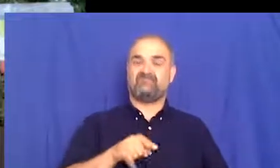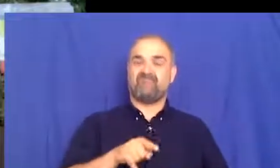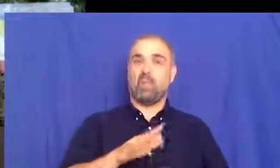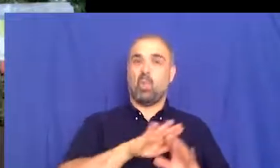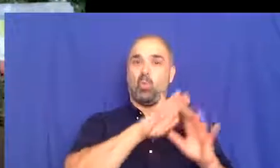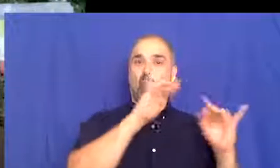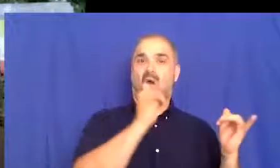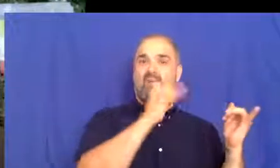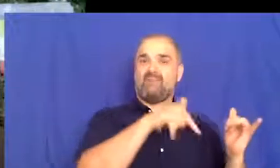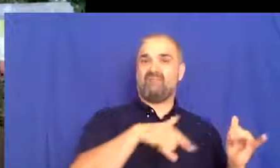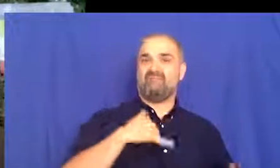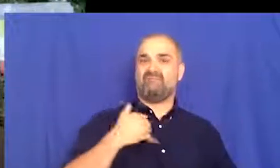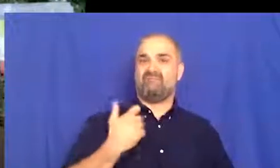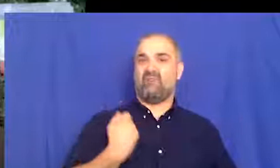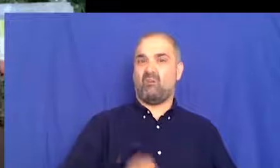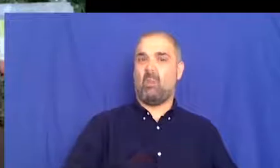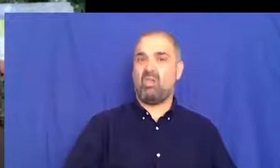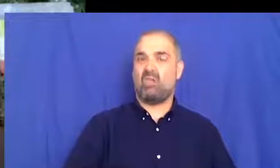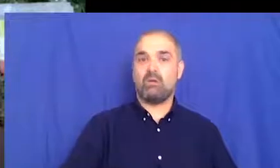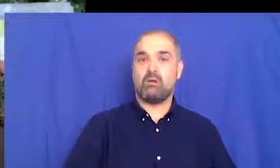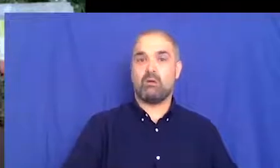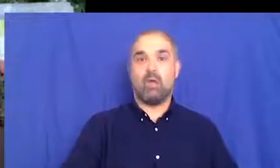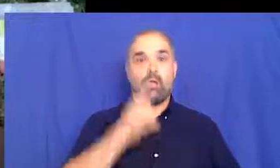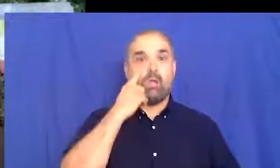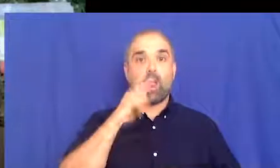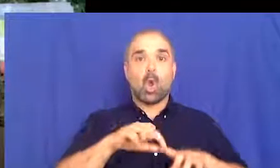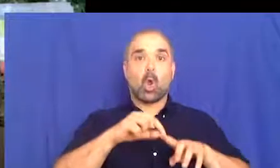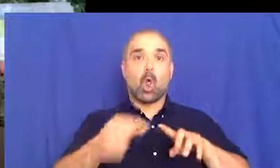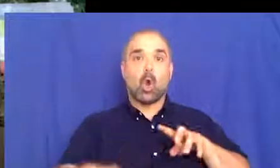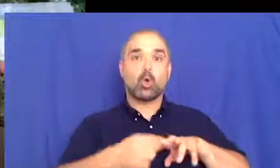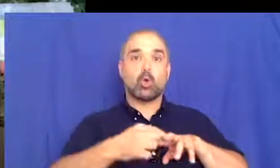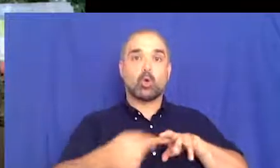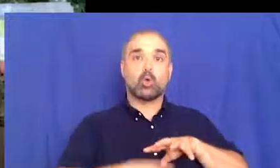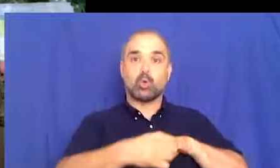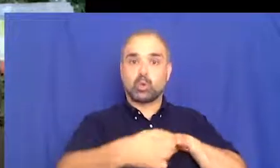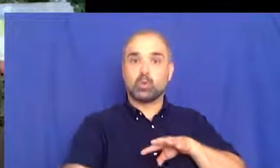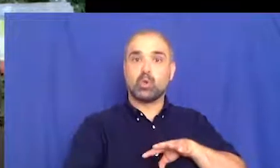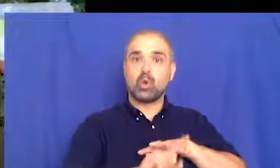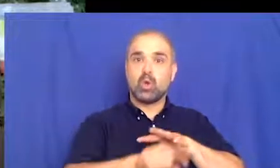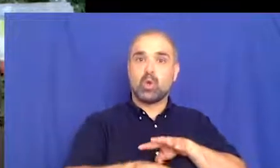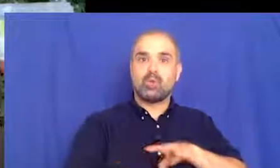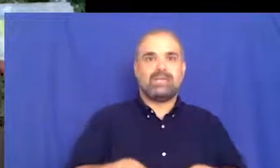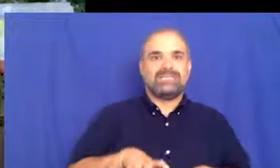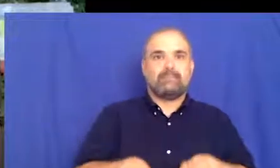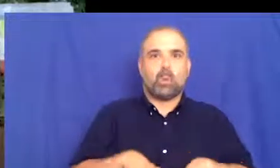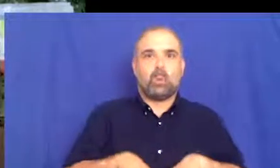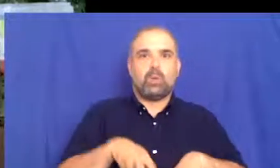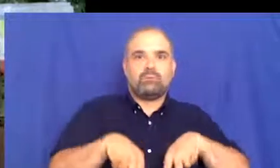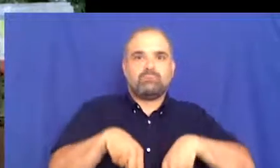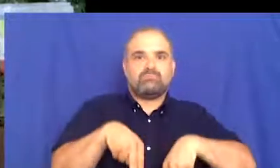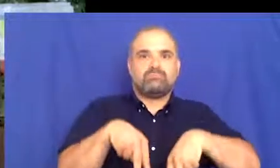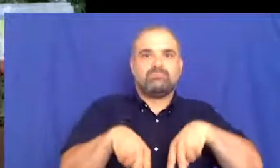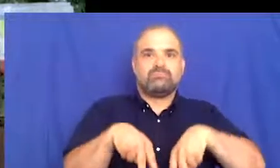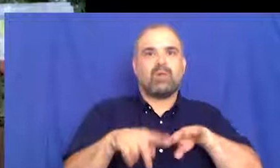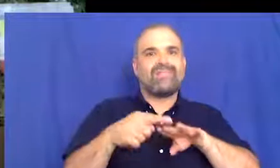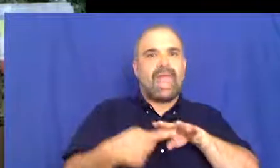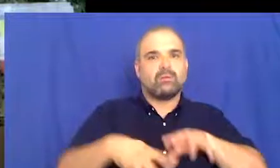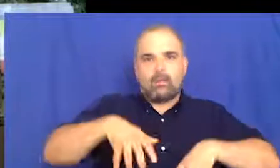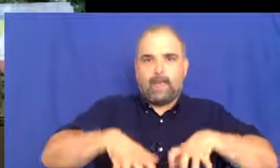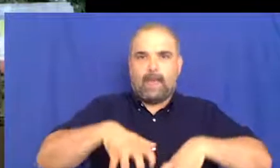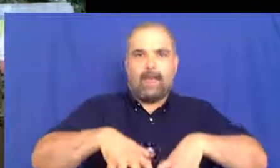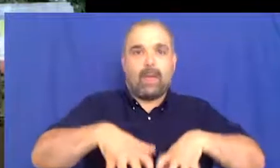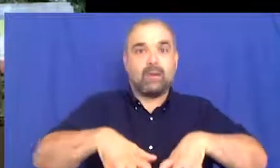actually vulnerable in the wild. Now, those big claws that he's got on the front of his feet, he actually walks on his tiptoes, he walks on his